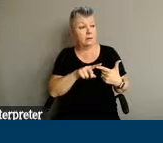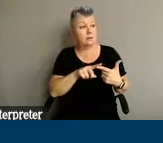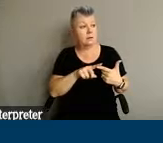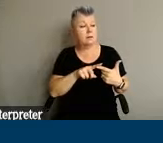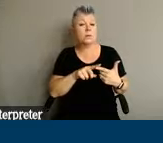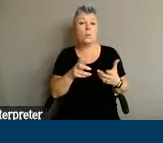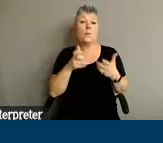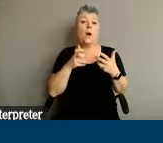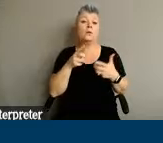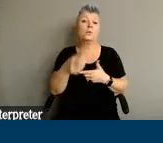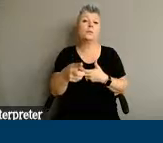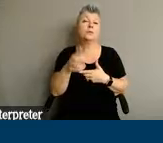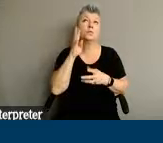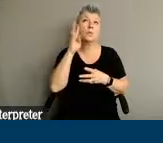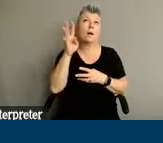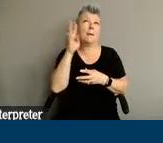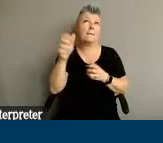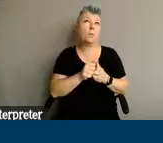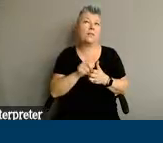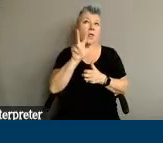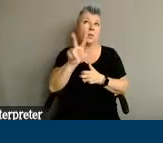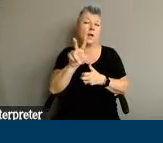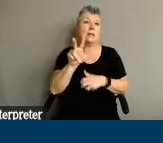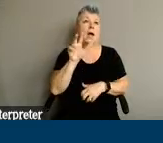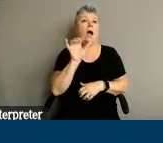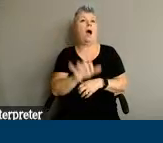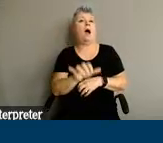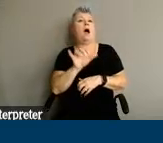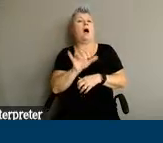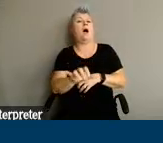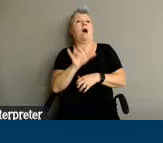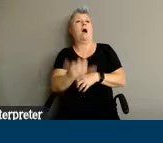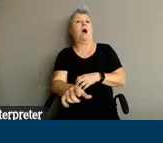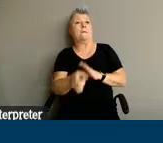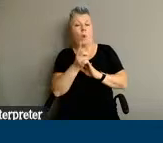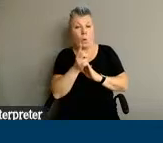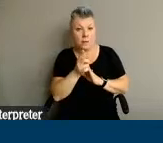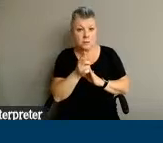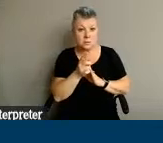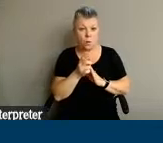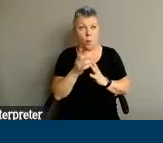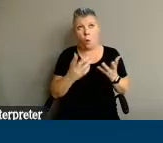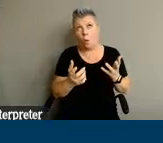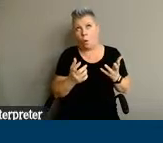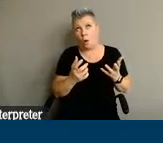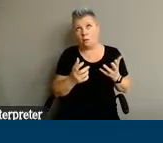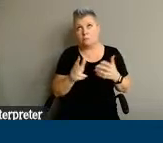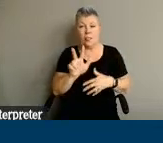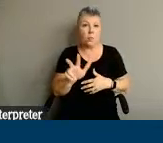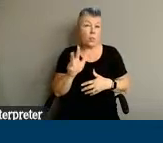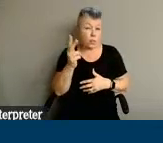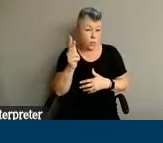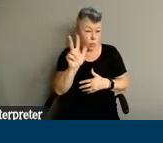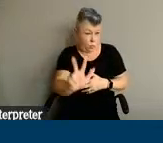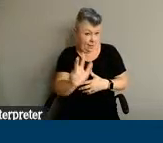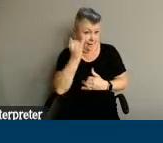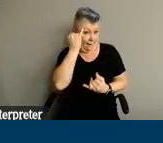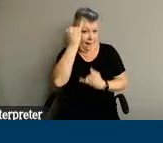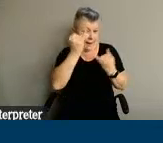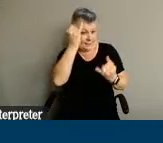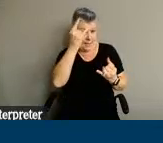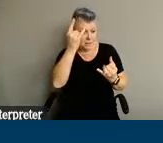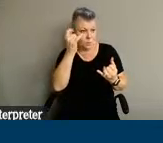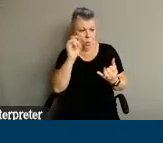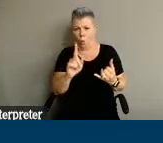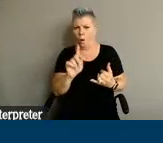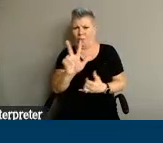We want you to come up with 3 aha moments or 3 ideas, things that stand out, and write those on the